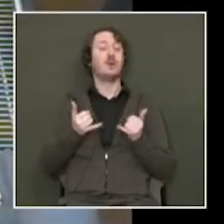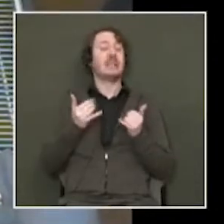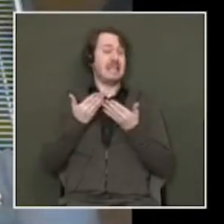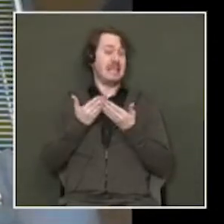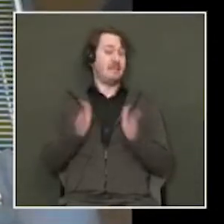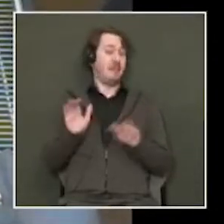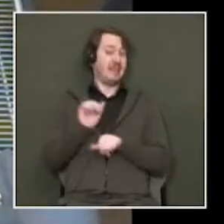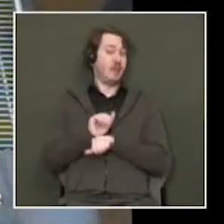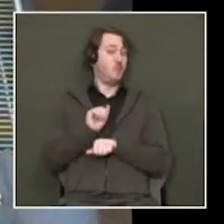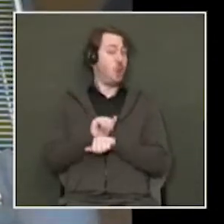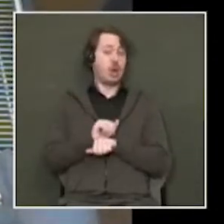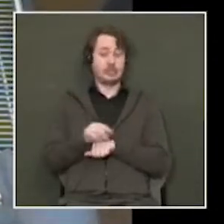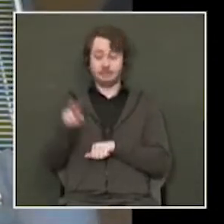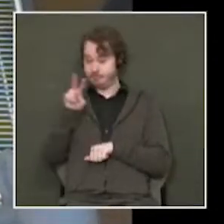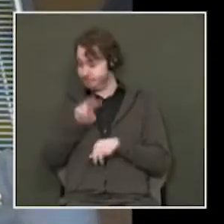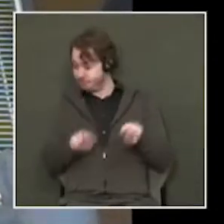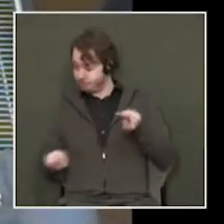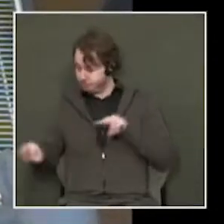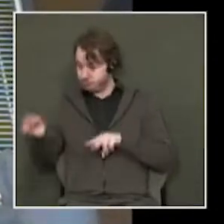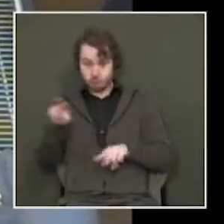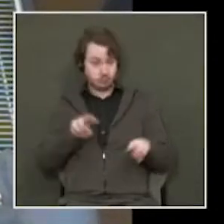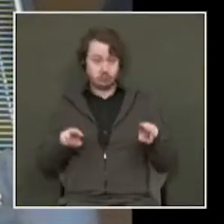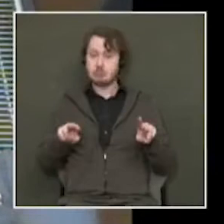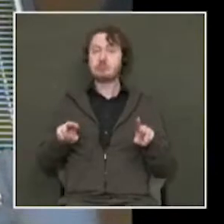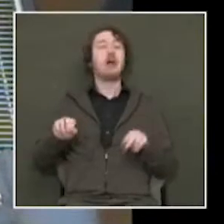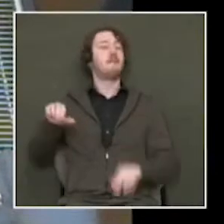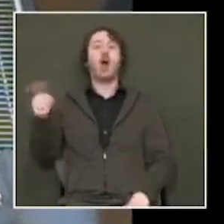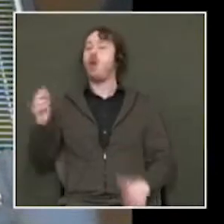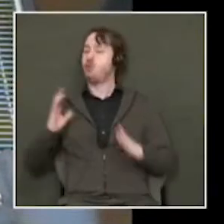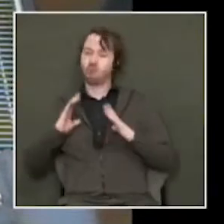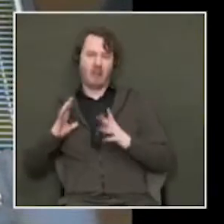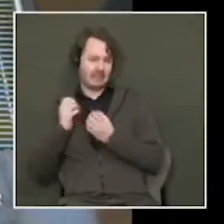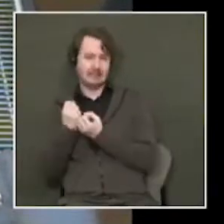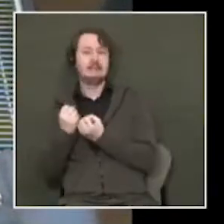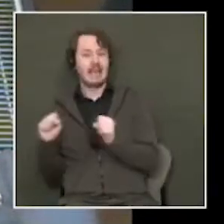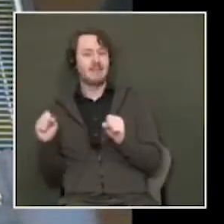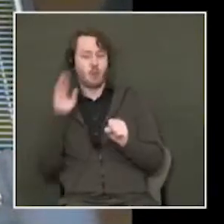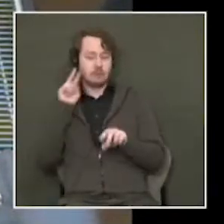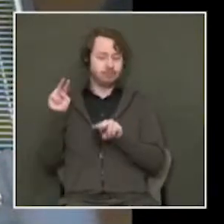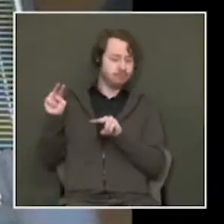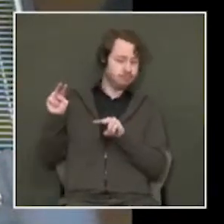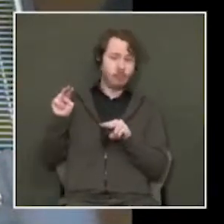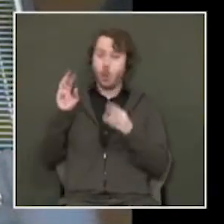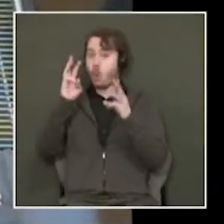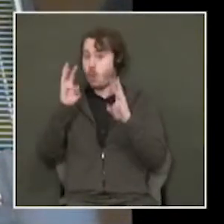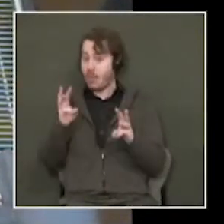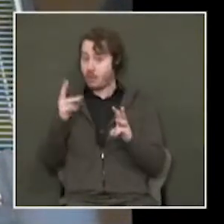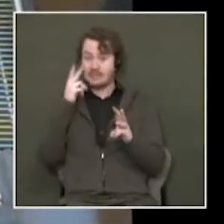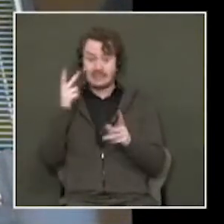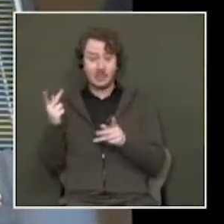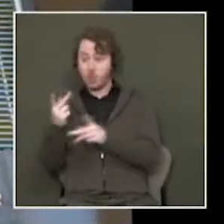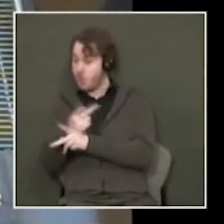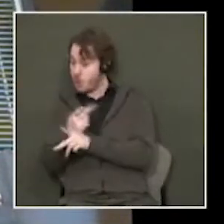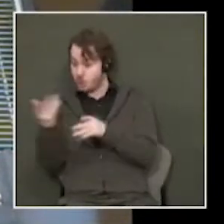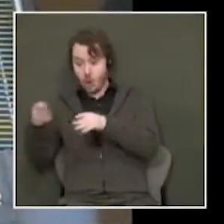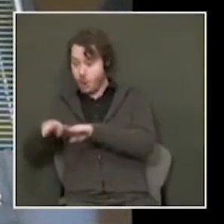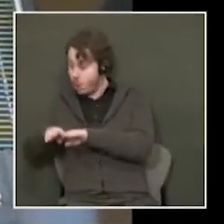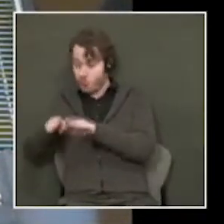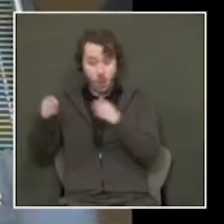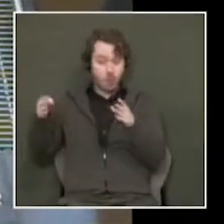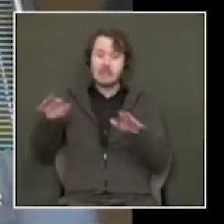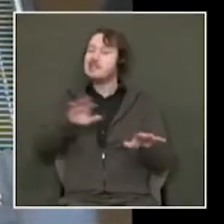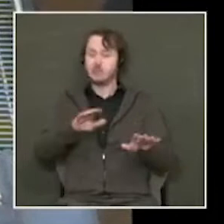any issues with the roads that they're maintaining. They'll continue to monitor the weather as it progresses throughout the day to adjust any of their schedules as